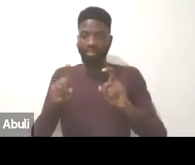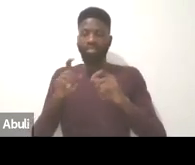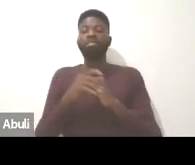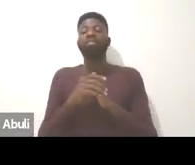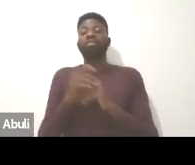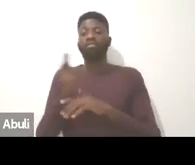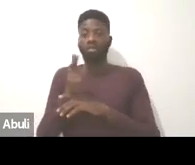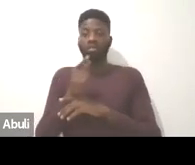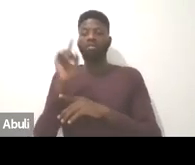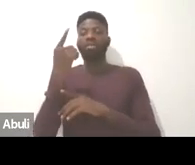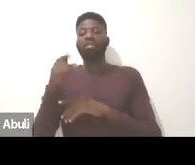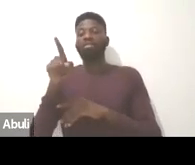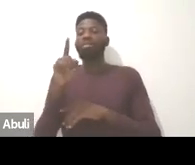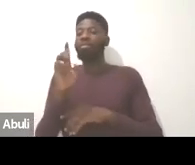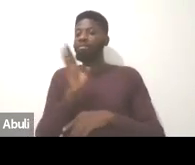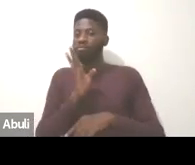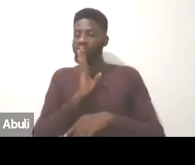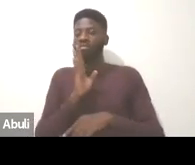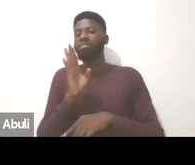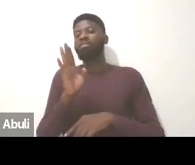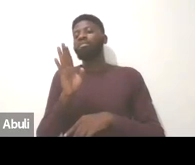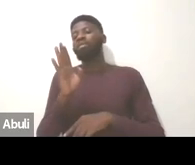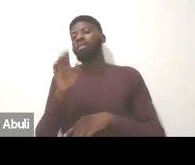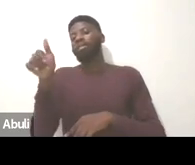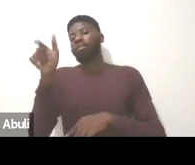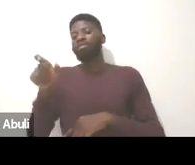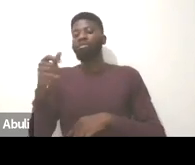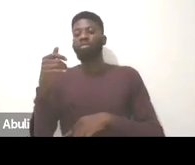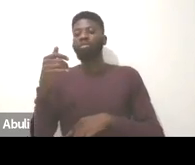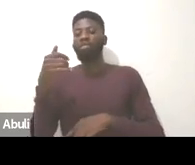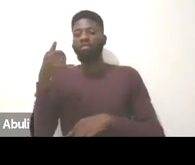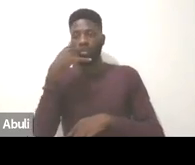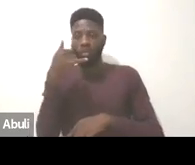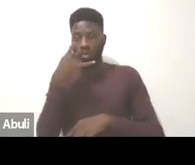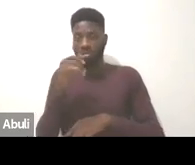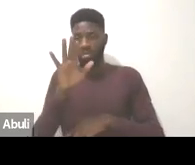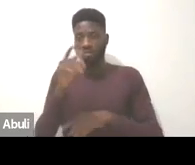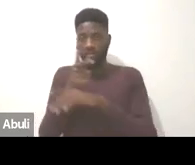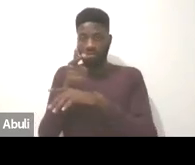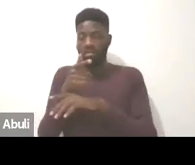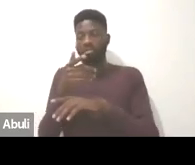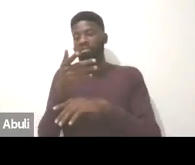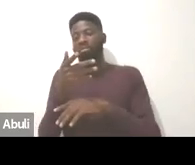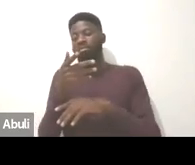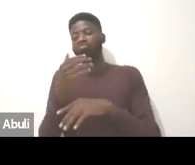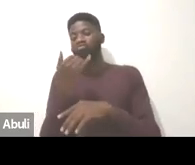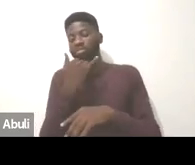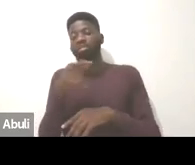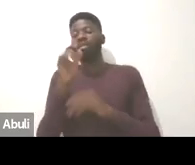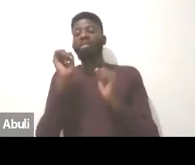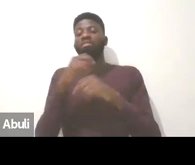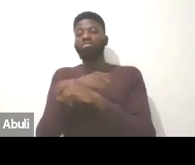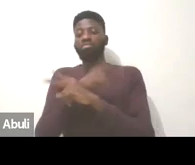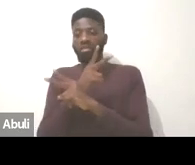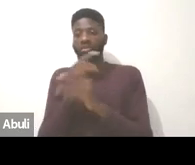chukua video, omba simu ya mtu kama yako ni mbaya, omba simu, do a practice. You can do a video call with your friend